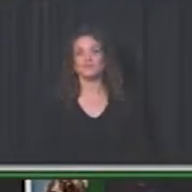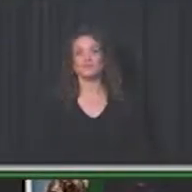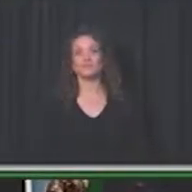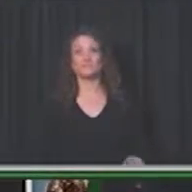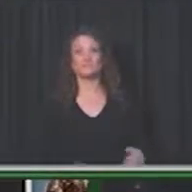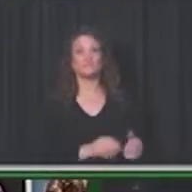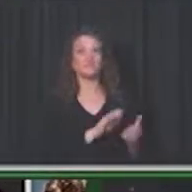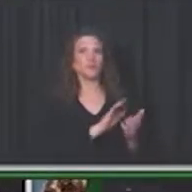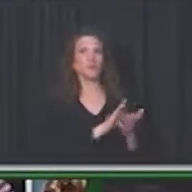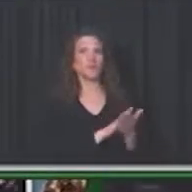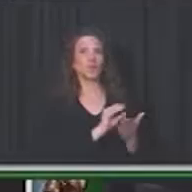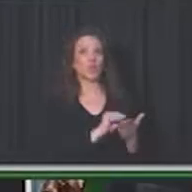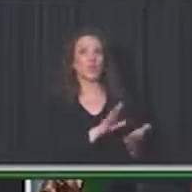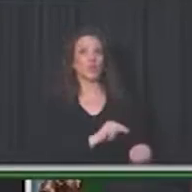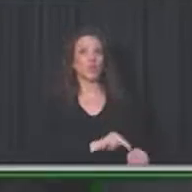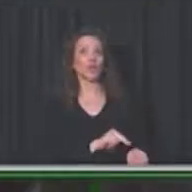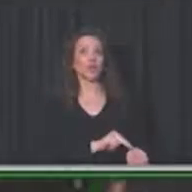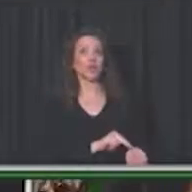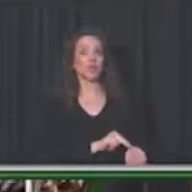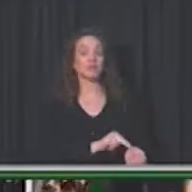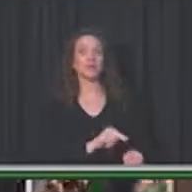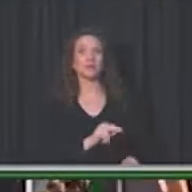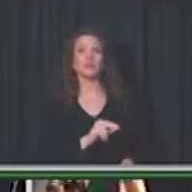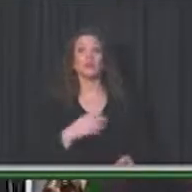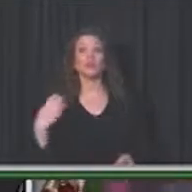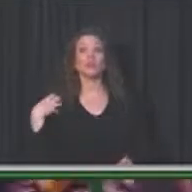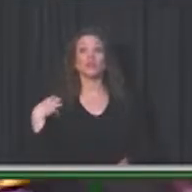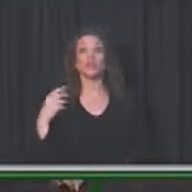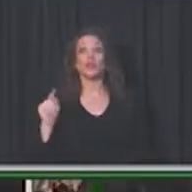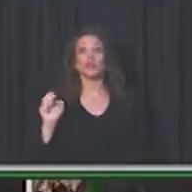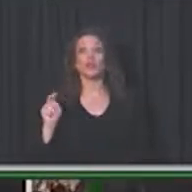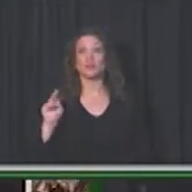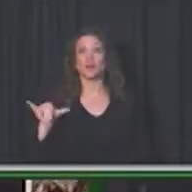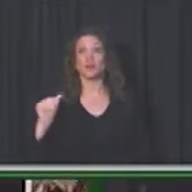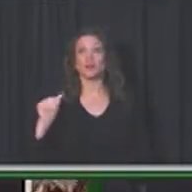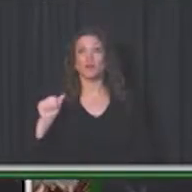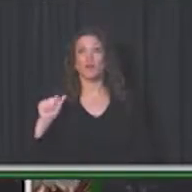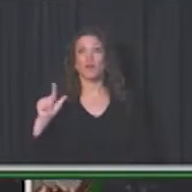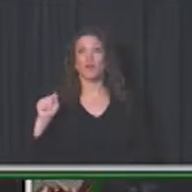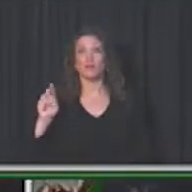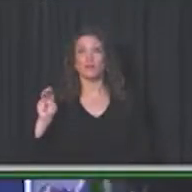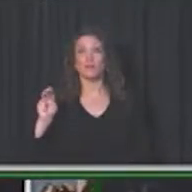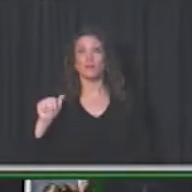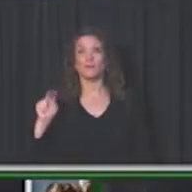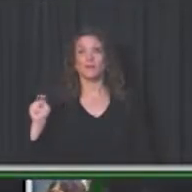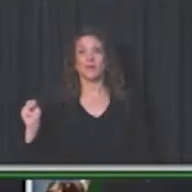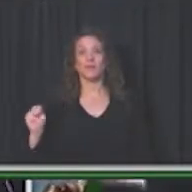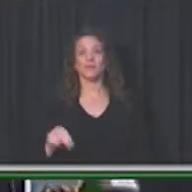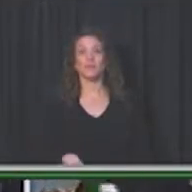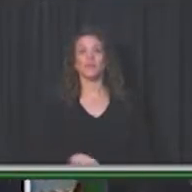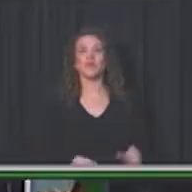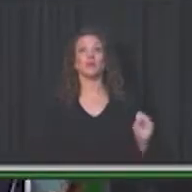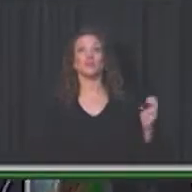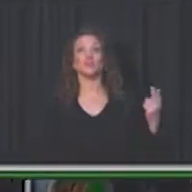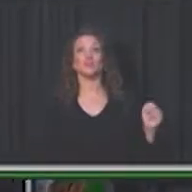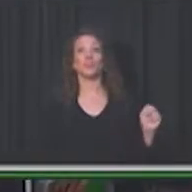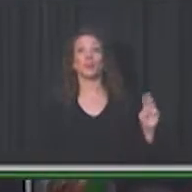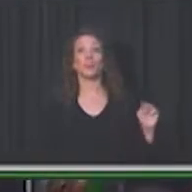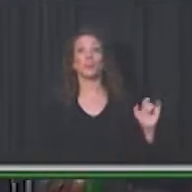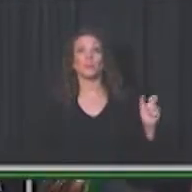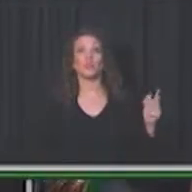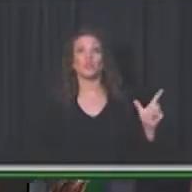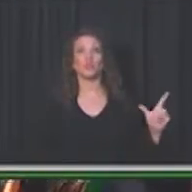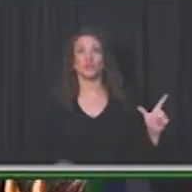School of Nursing, Tanya Altman, Chair. Sean Mitchell. Sarah